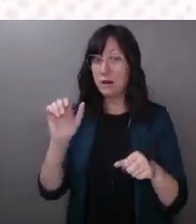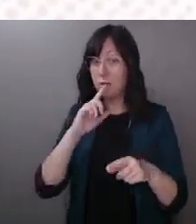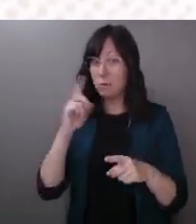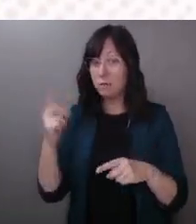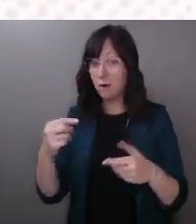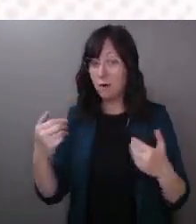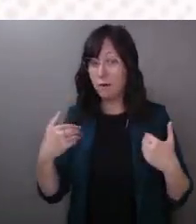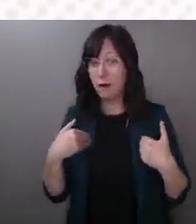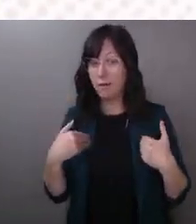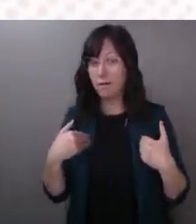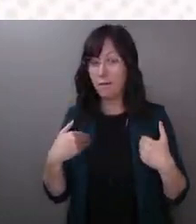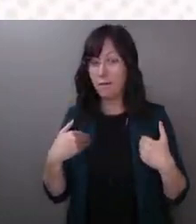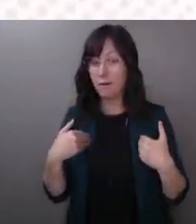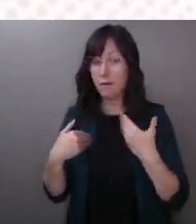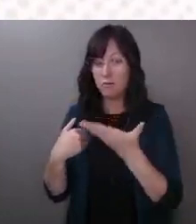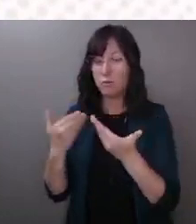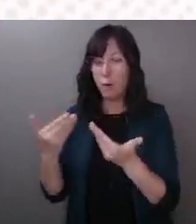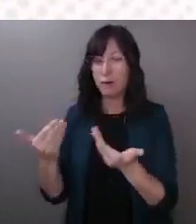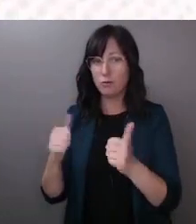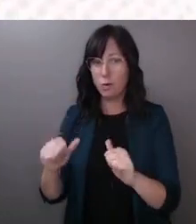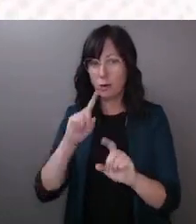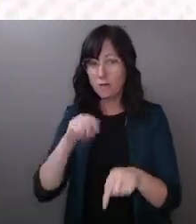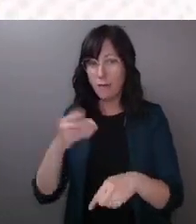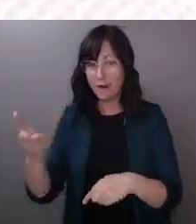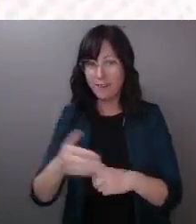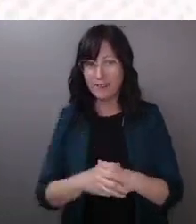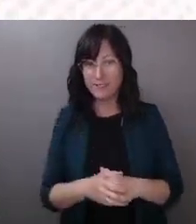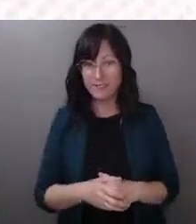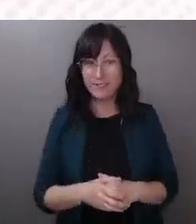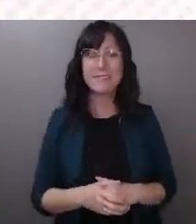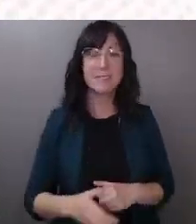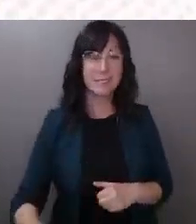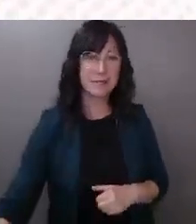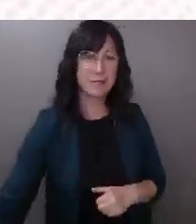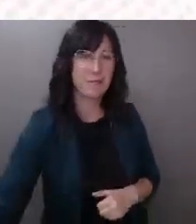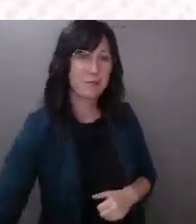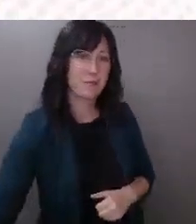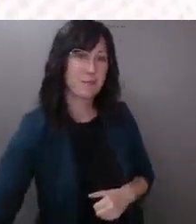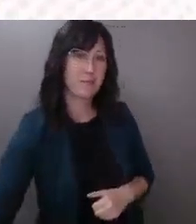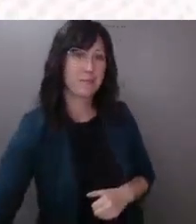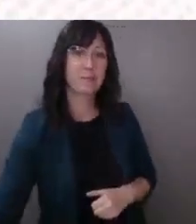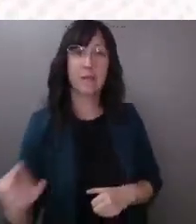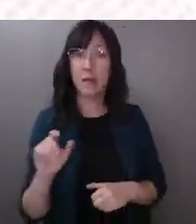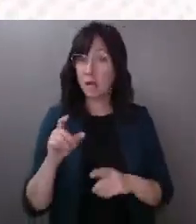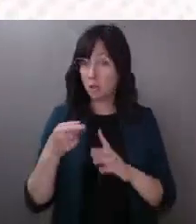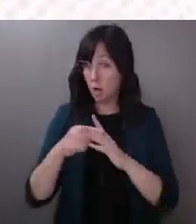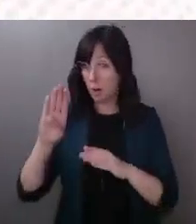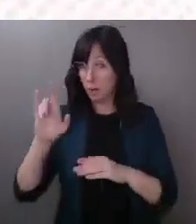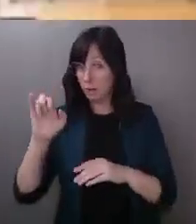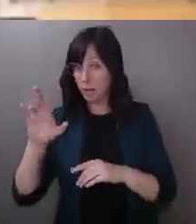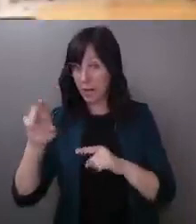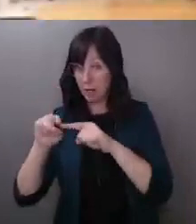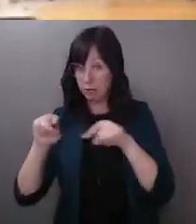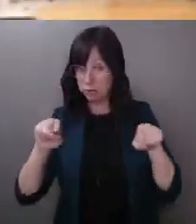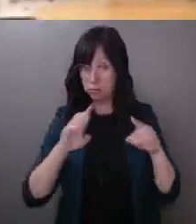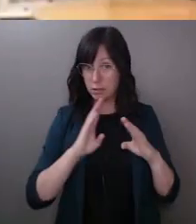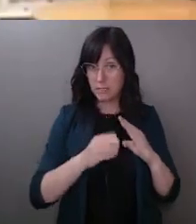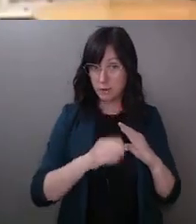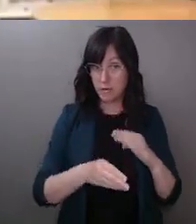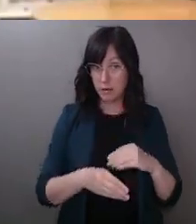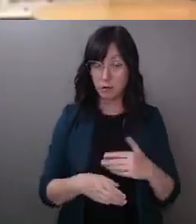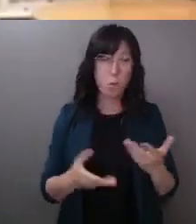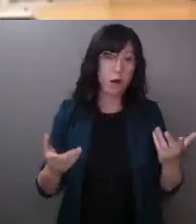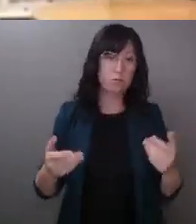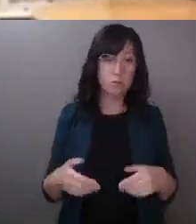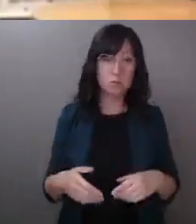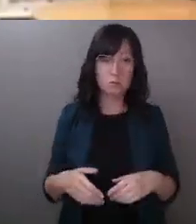think it's, go ahead, please try. Yeah, no worries. Your question was from Blair to downtown? It's a